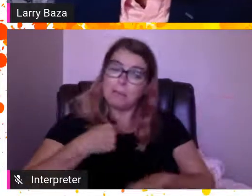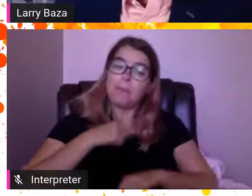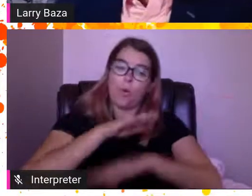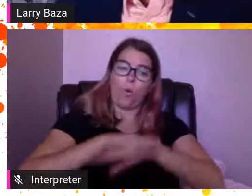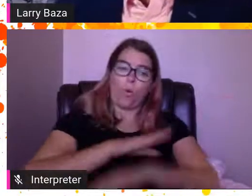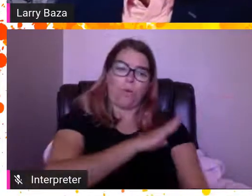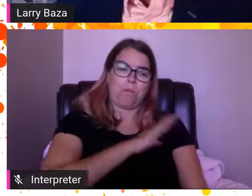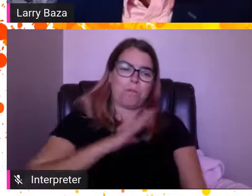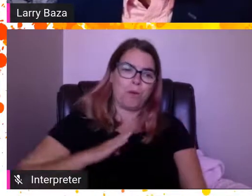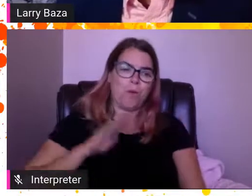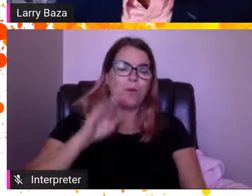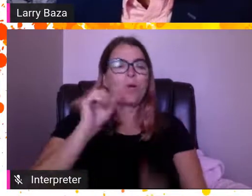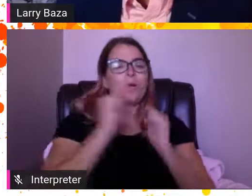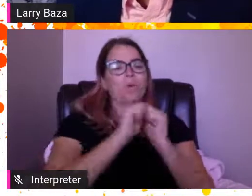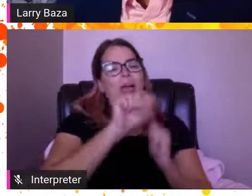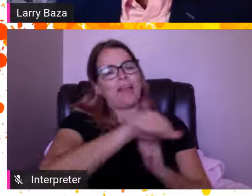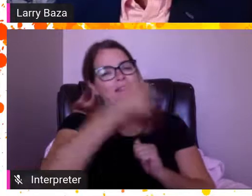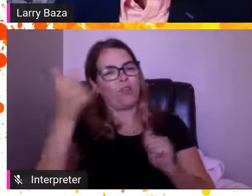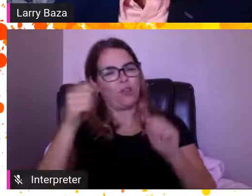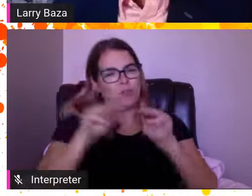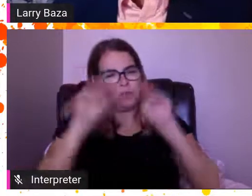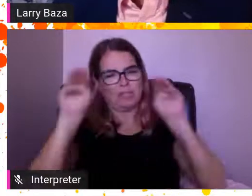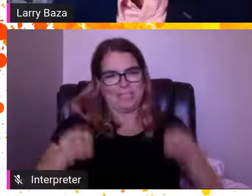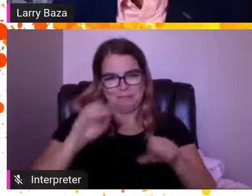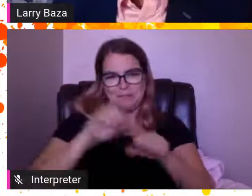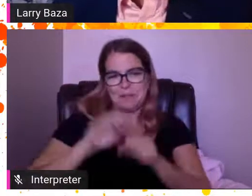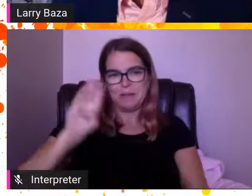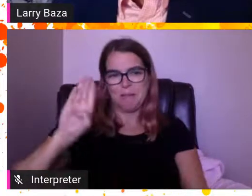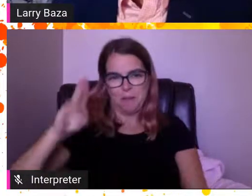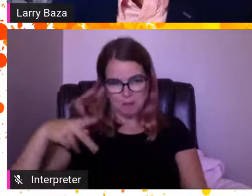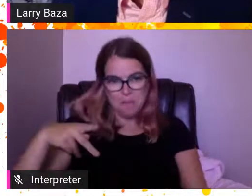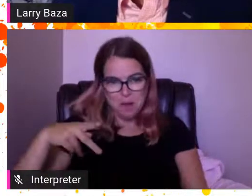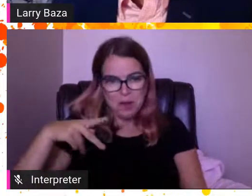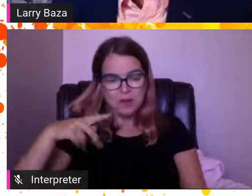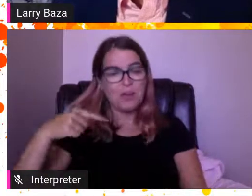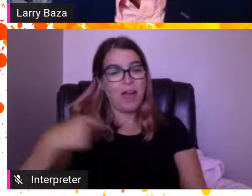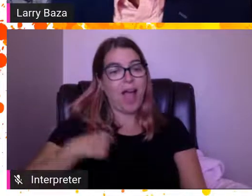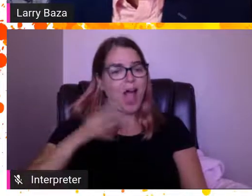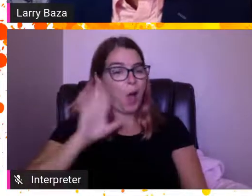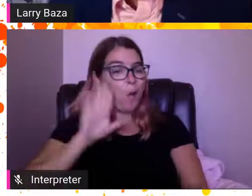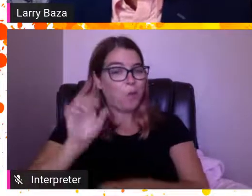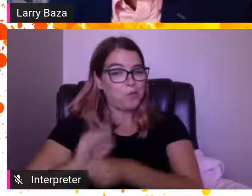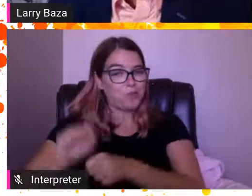another museum in the park, and I'm going to work